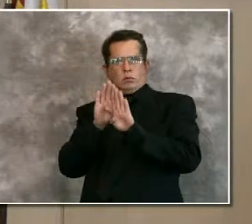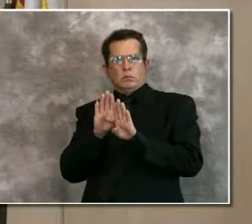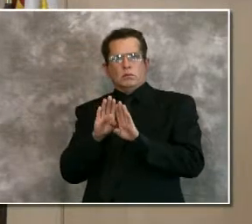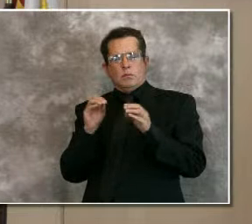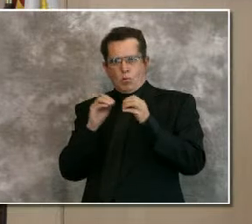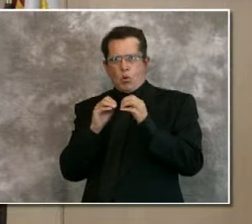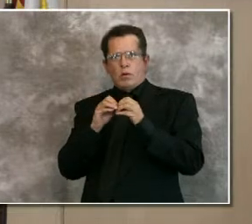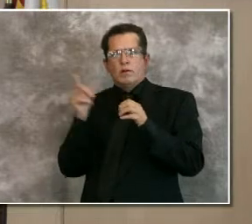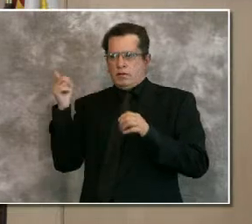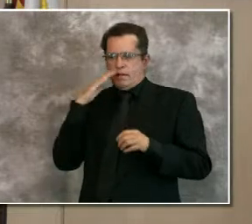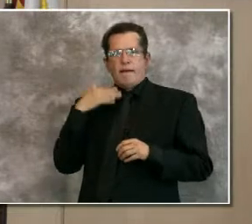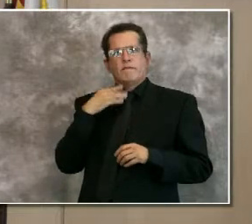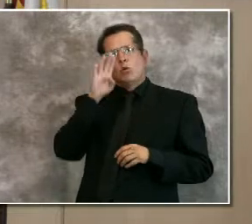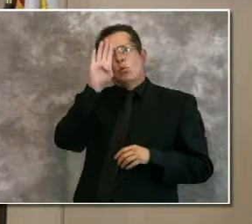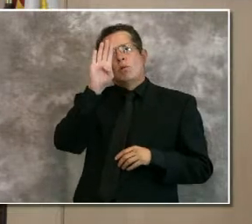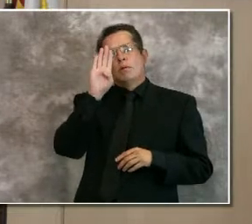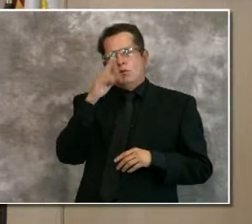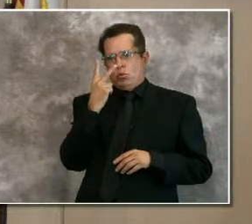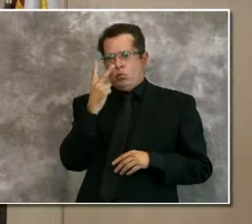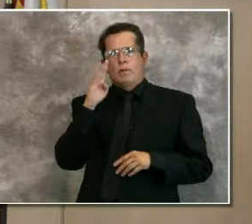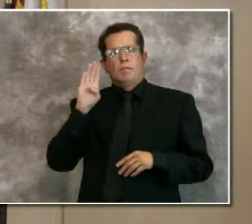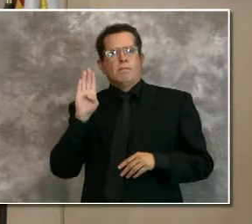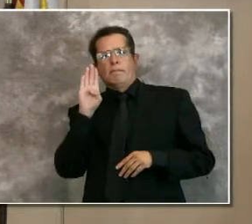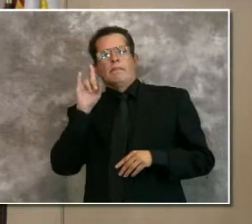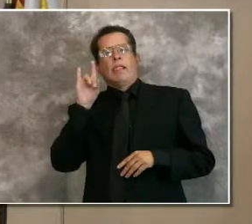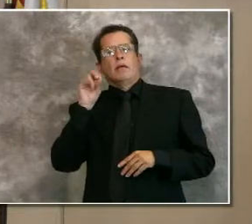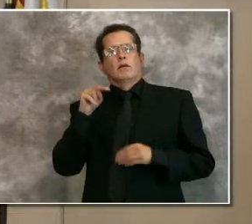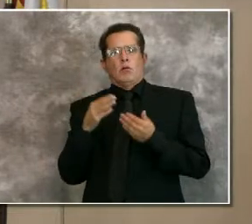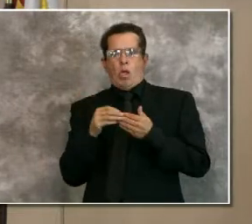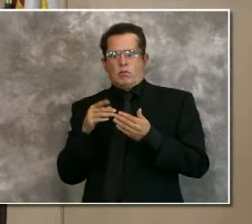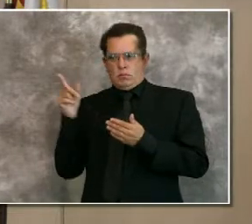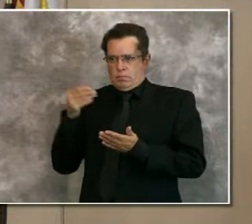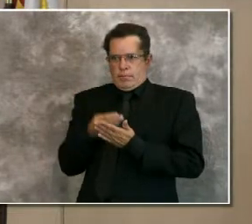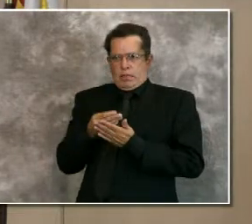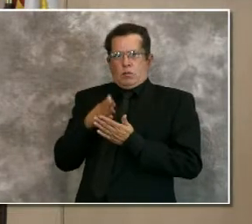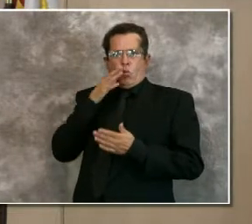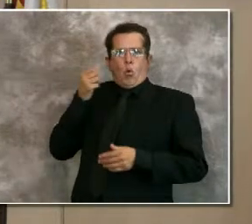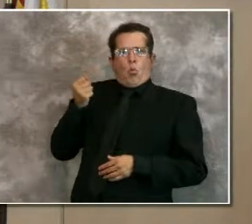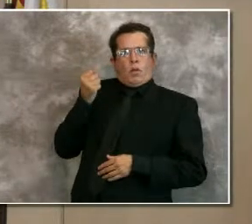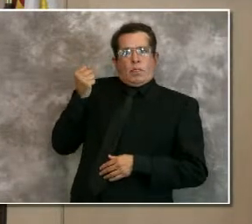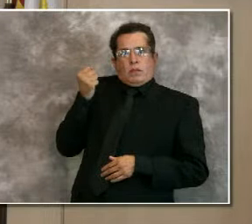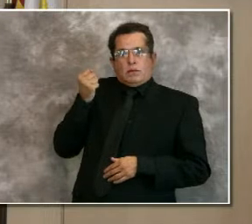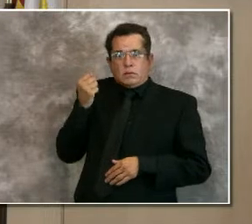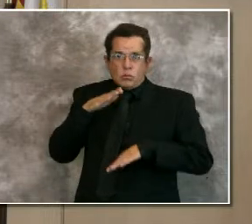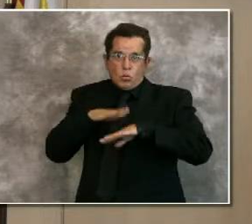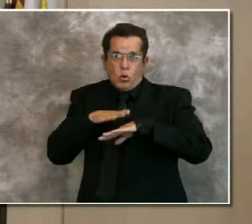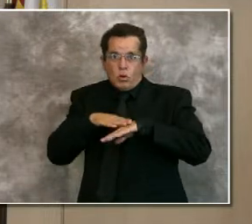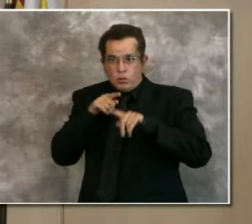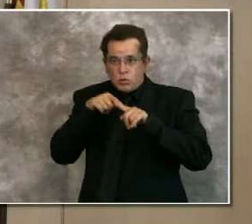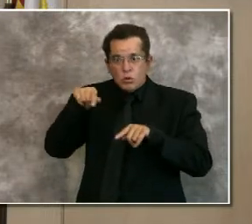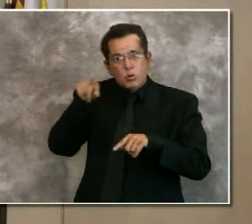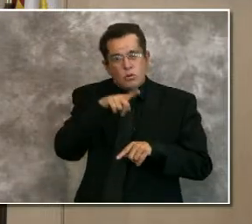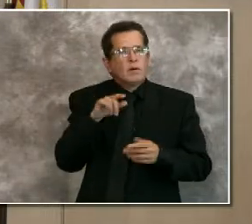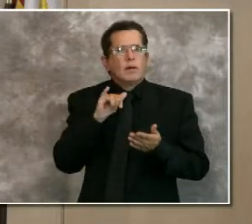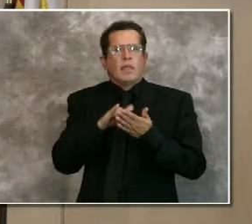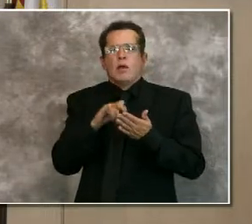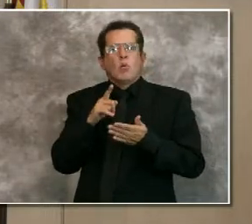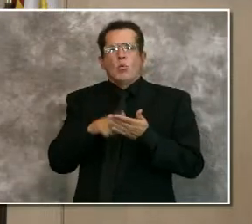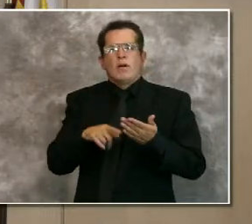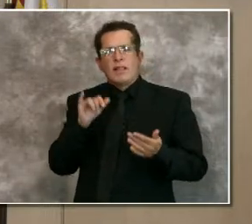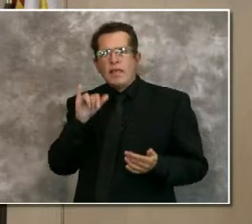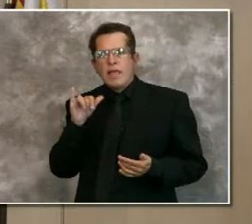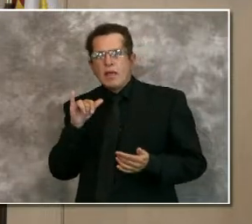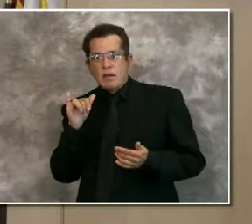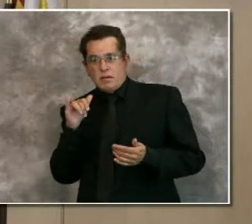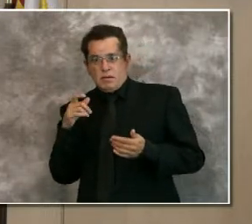$2 billion in his budget to see that enforcement on a county level. What does that look like for you guys? Is that sending out like code compliance officers, or what does that look